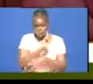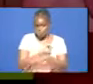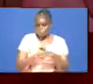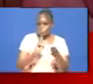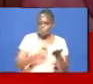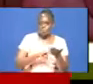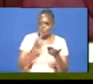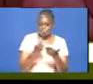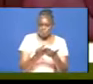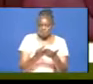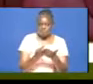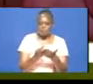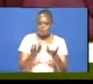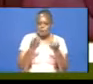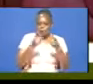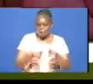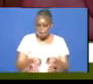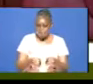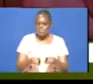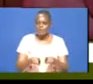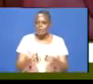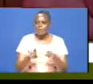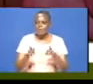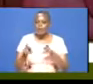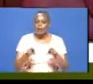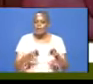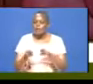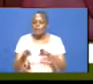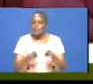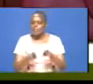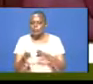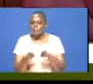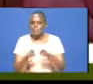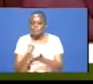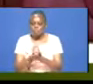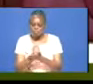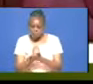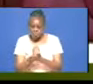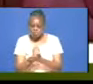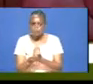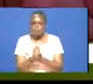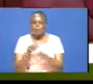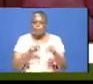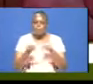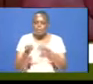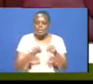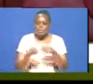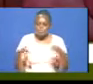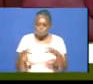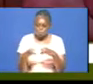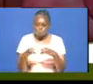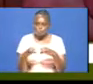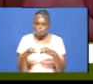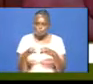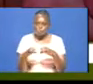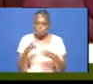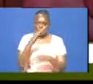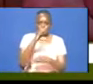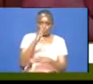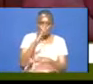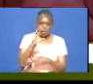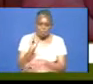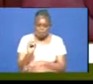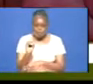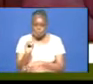assets have occurred, unregulated registrations and management of community groups has led to the weak complaints